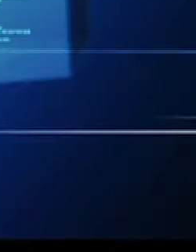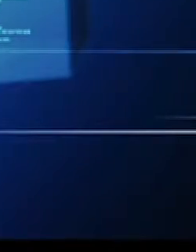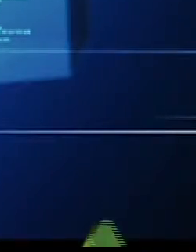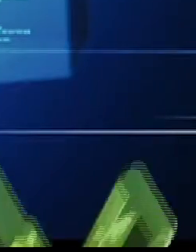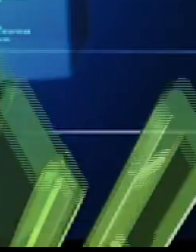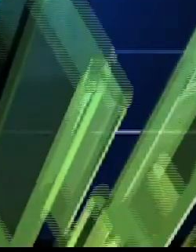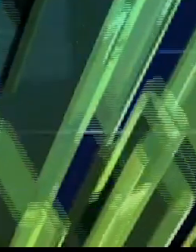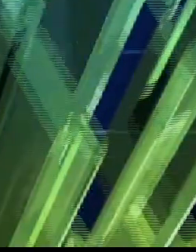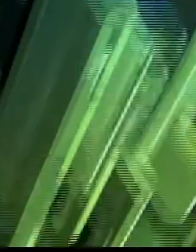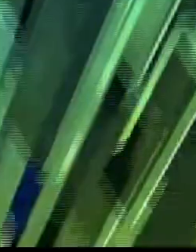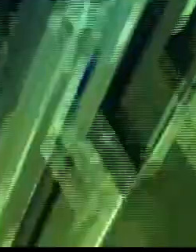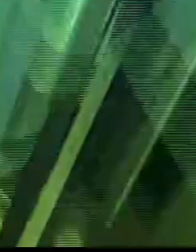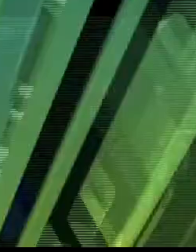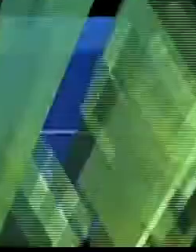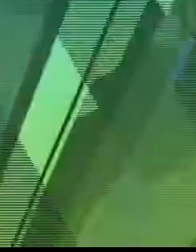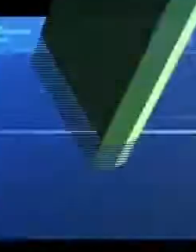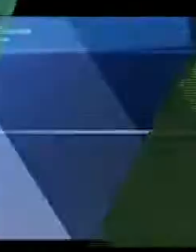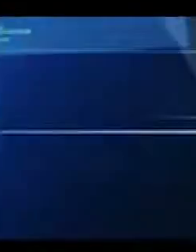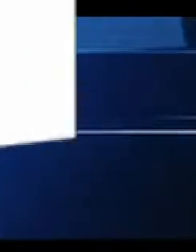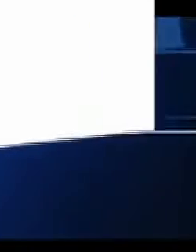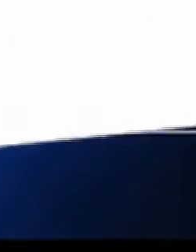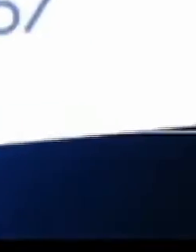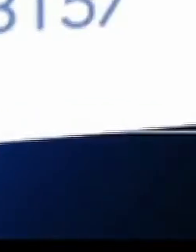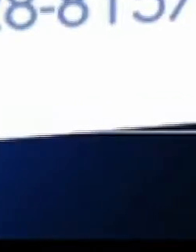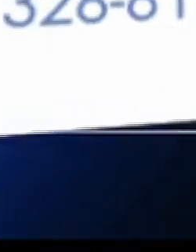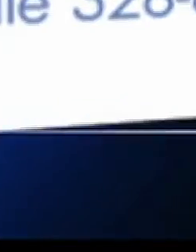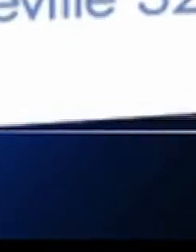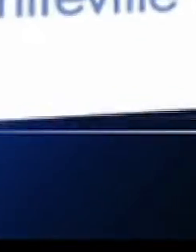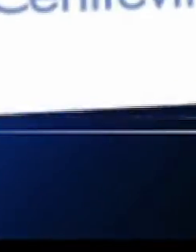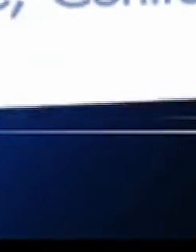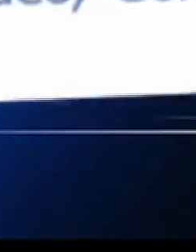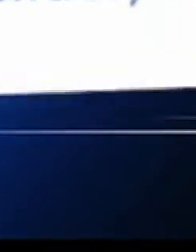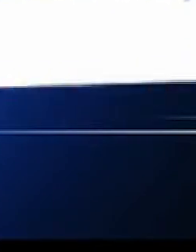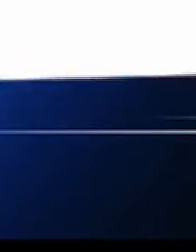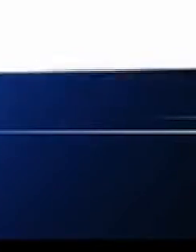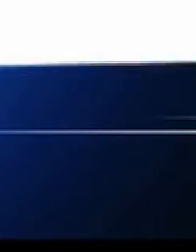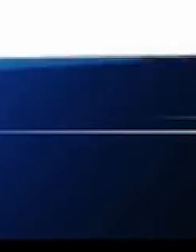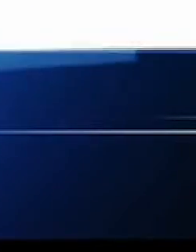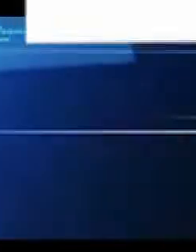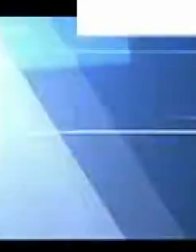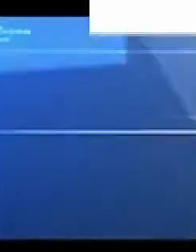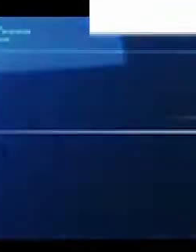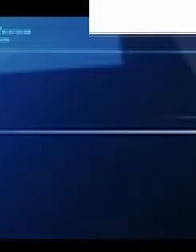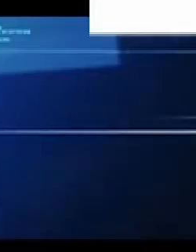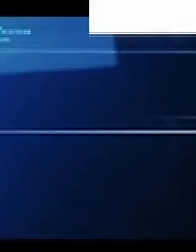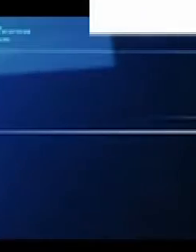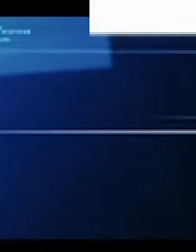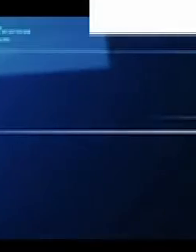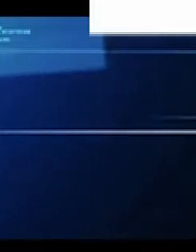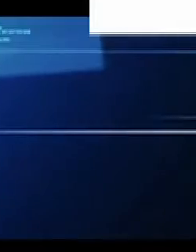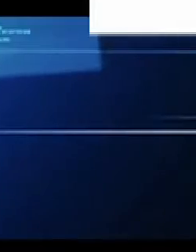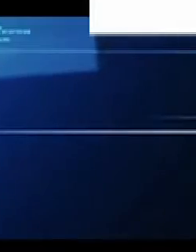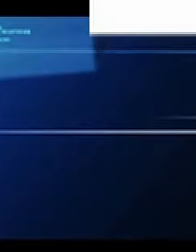This is ZNS Total Sports, brought to you by Fourth Terrace Diagnostic Center.